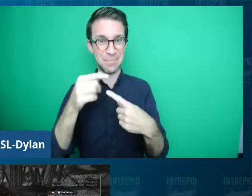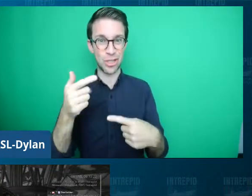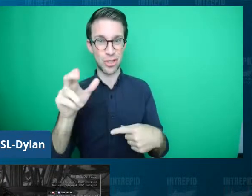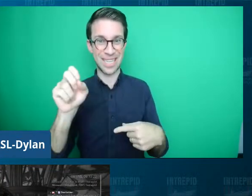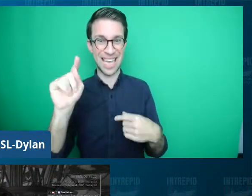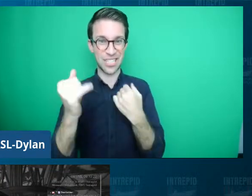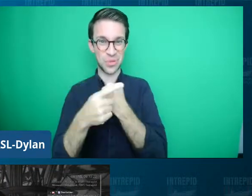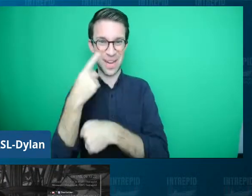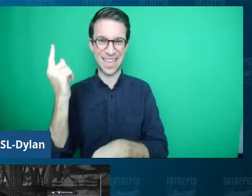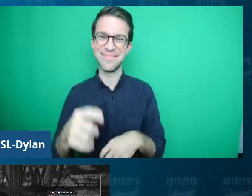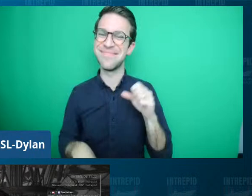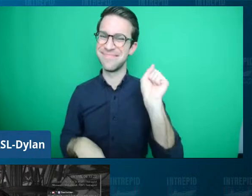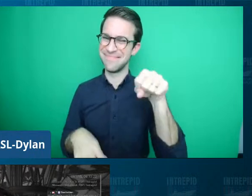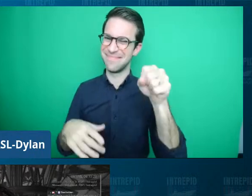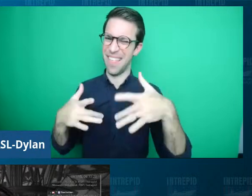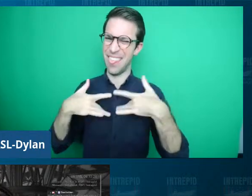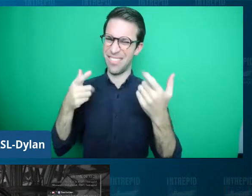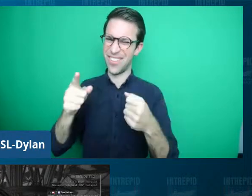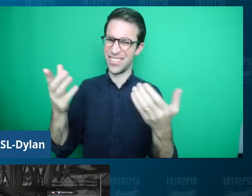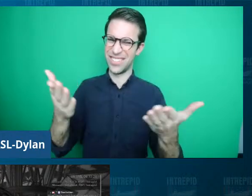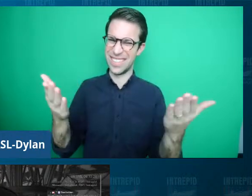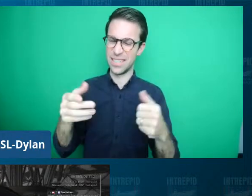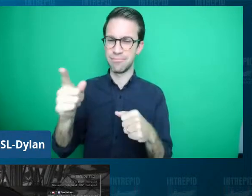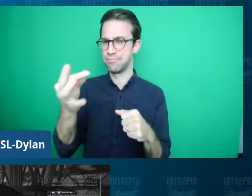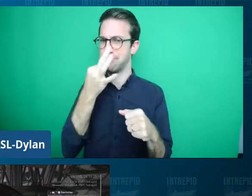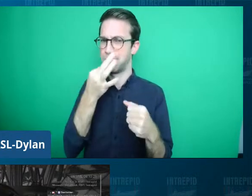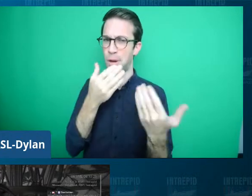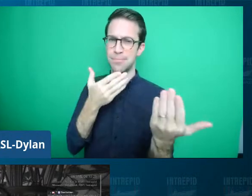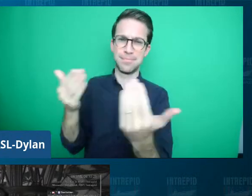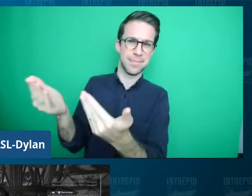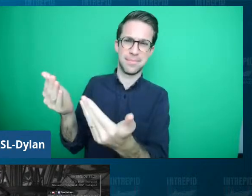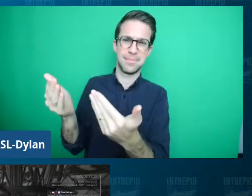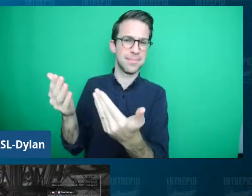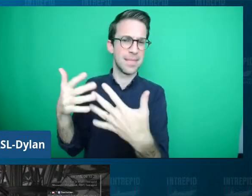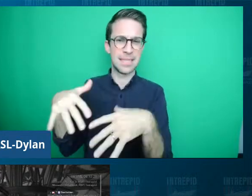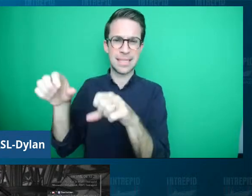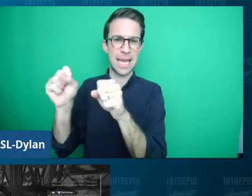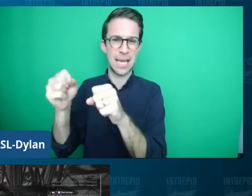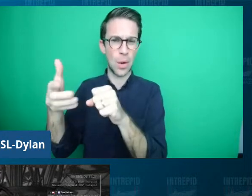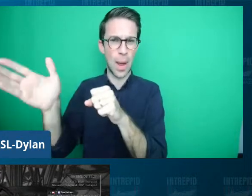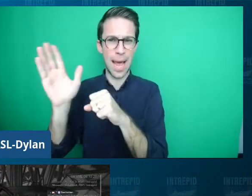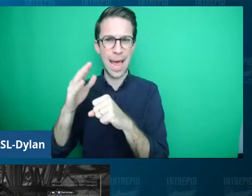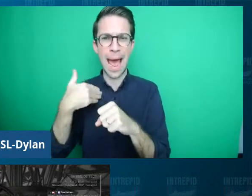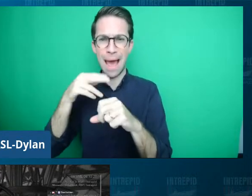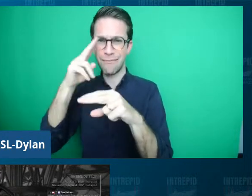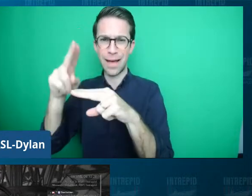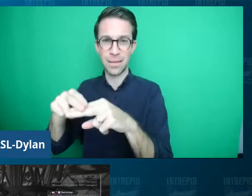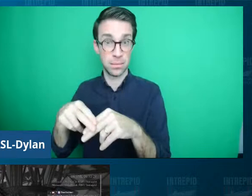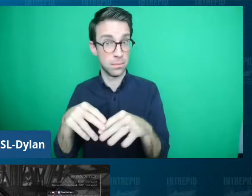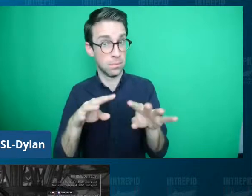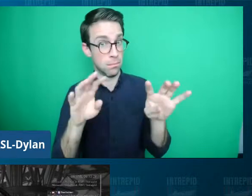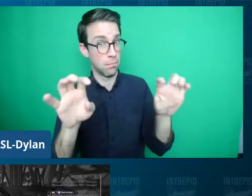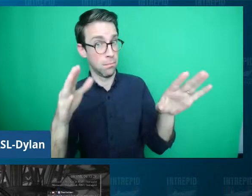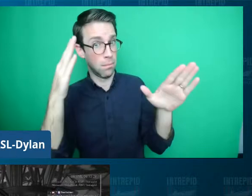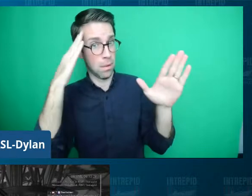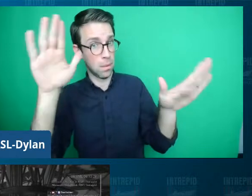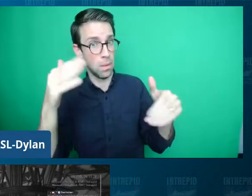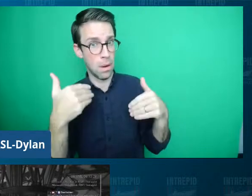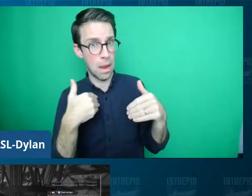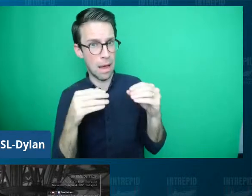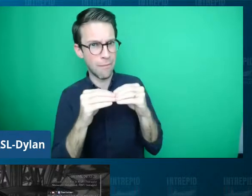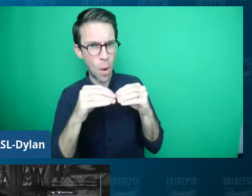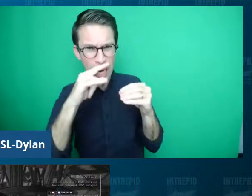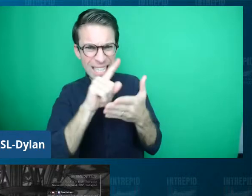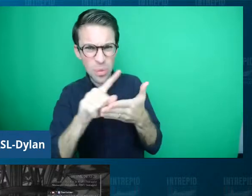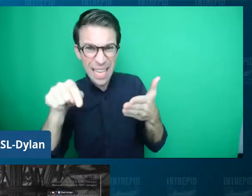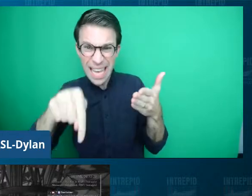you on the show. So you are a pro at this. You know what you're doing. So I'm just going to say take it away. Have fun. I don't know. We've got some more Kids Week stuff. Is this